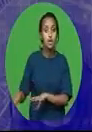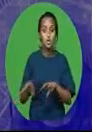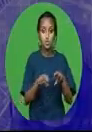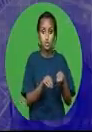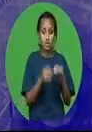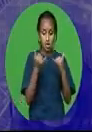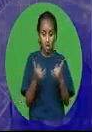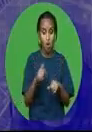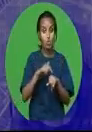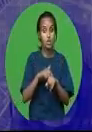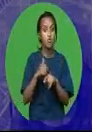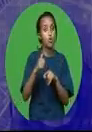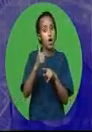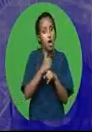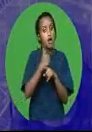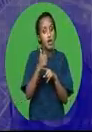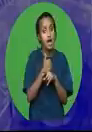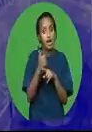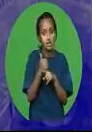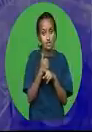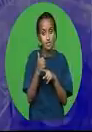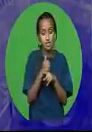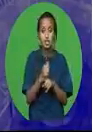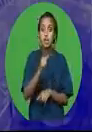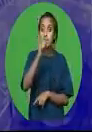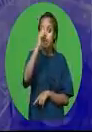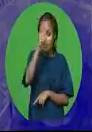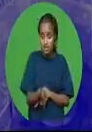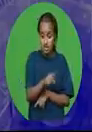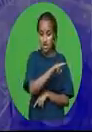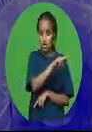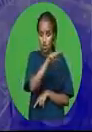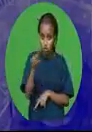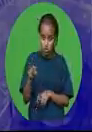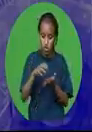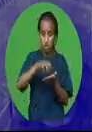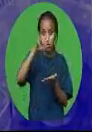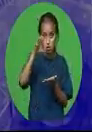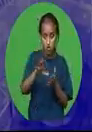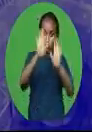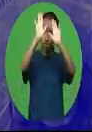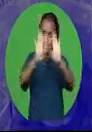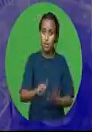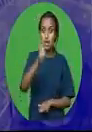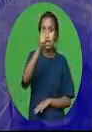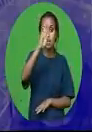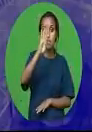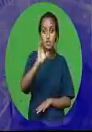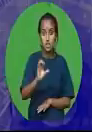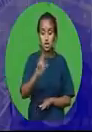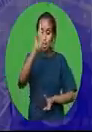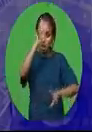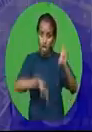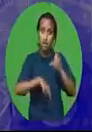Student, it's now time for an activity. Vertical and horizontal projections of a plane ABC and